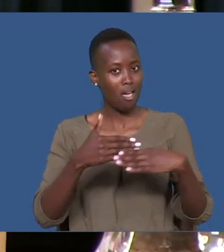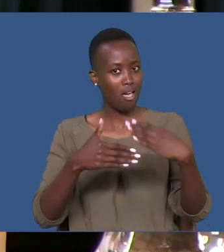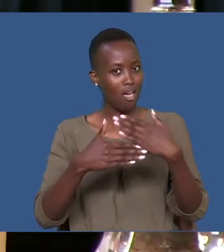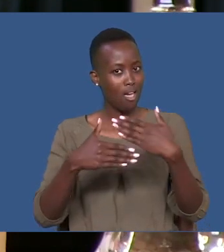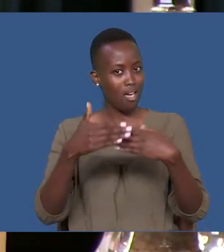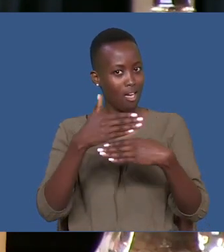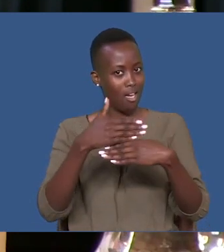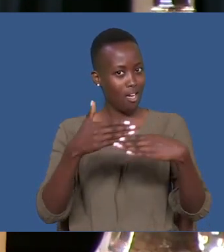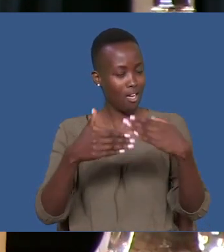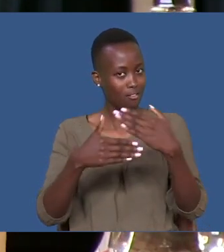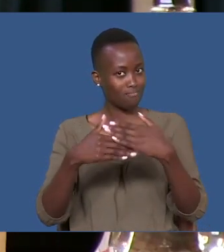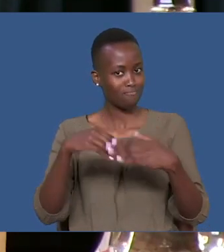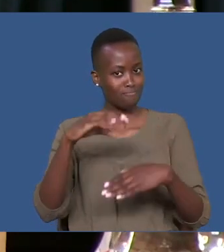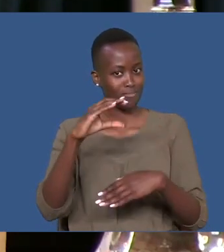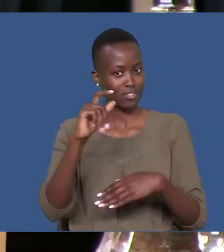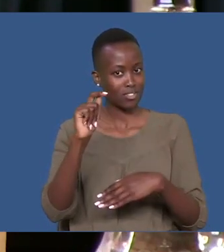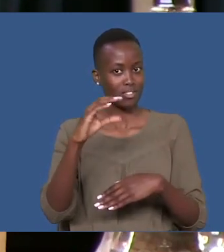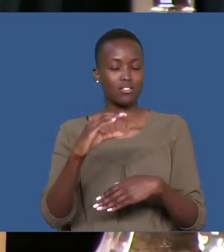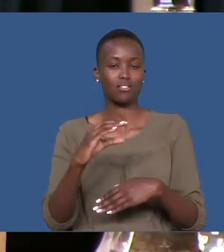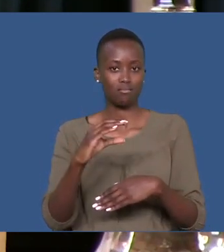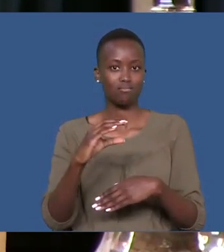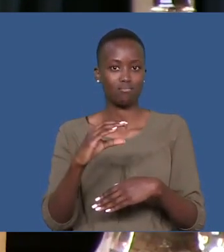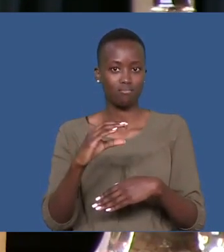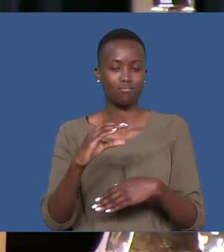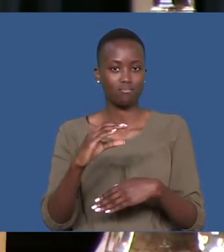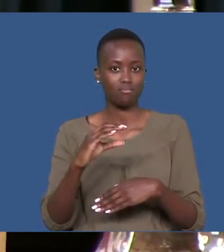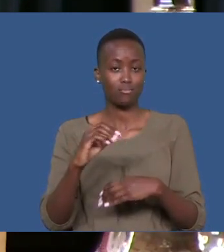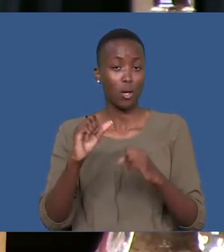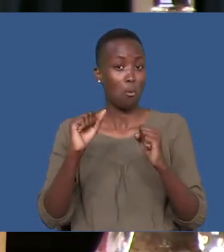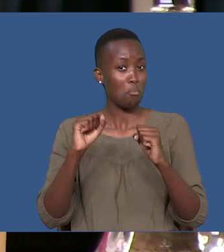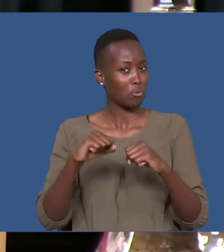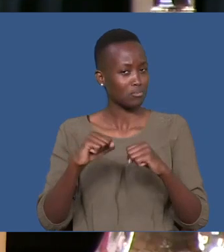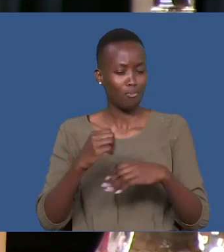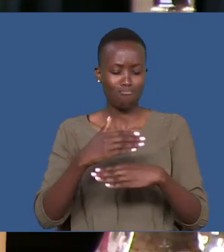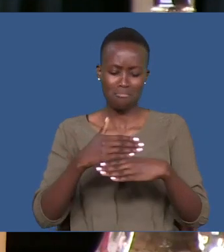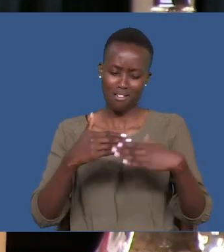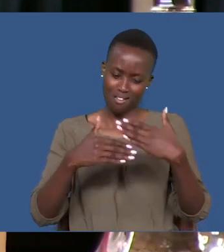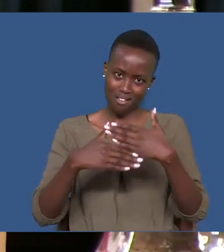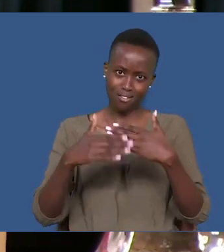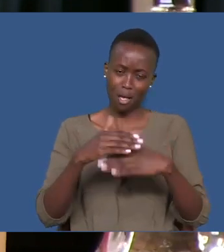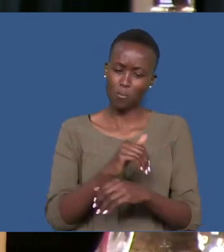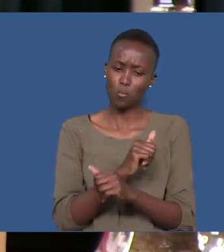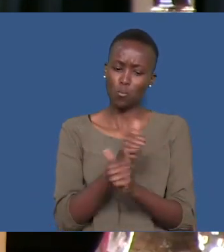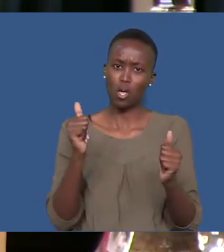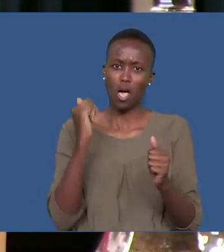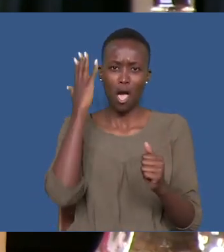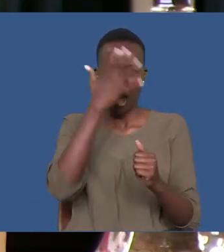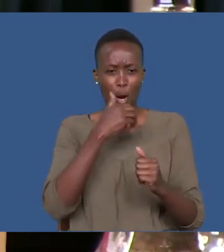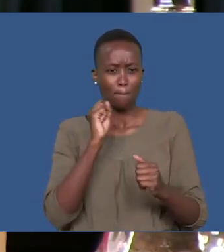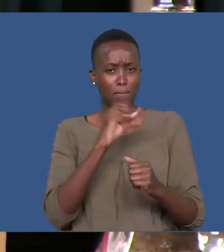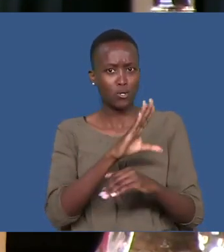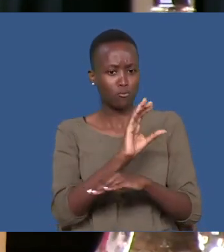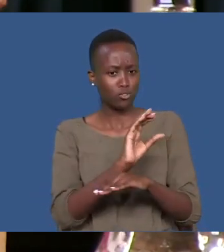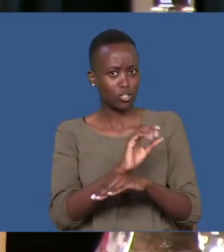own little effort, get the number of poles that you can get for the sake of building a magnificent sanctuary that we